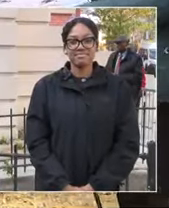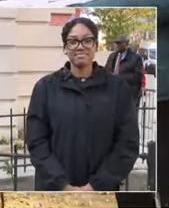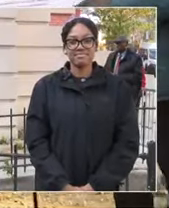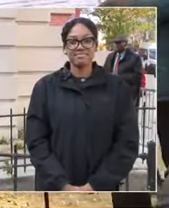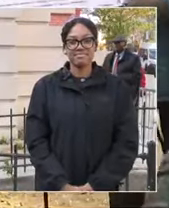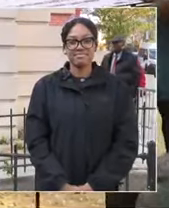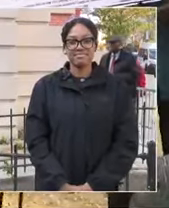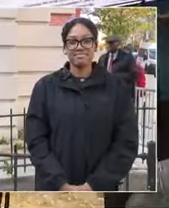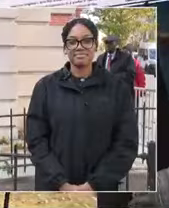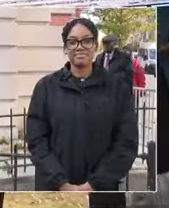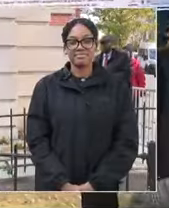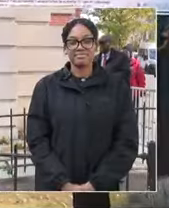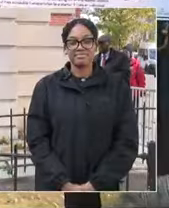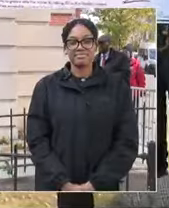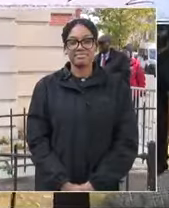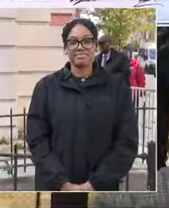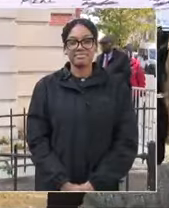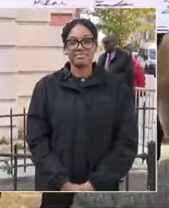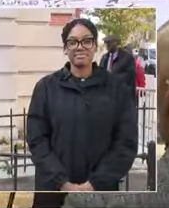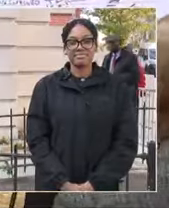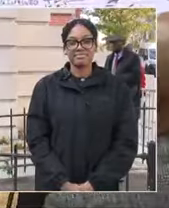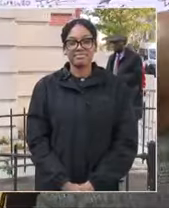here. Okay.